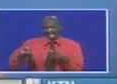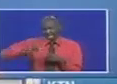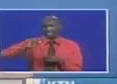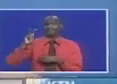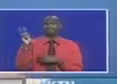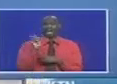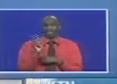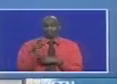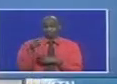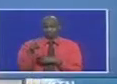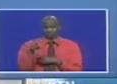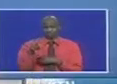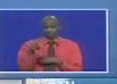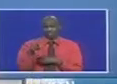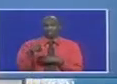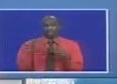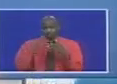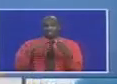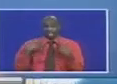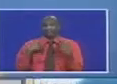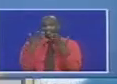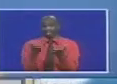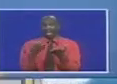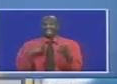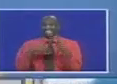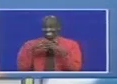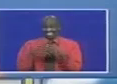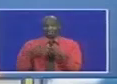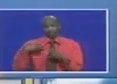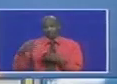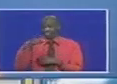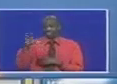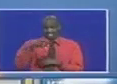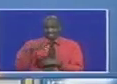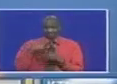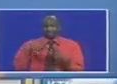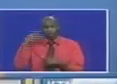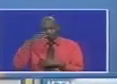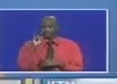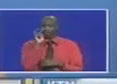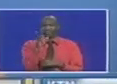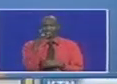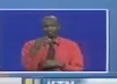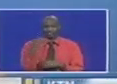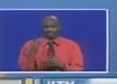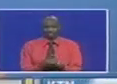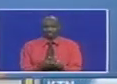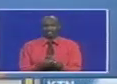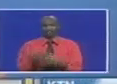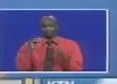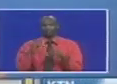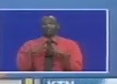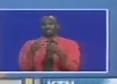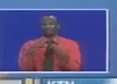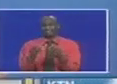to the products that are already there and create wealth in these areas, instead of always looking at them as basket cases that just